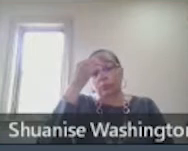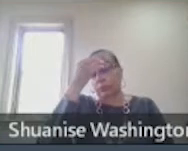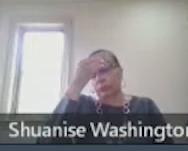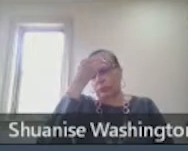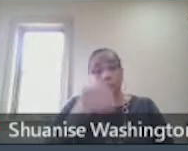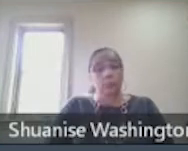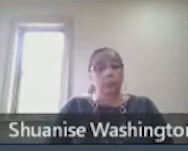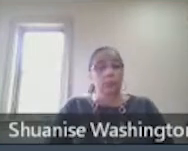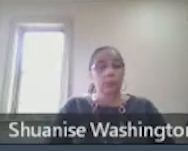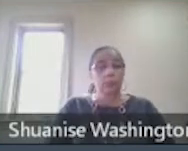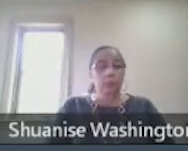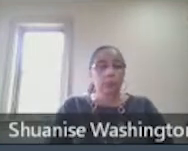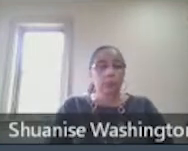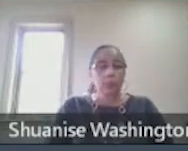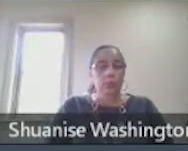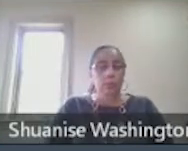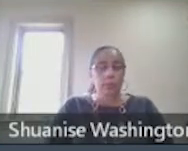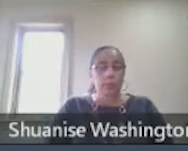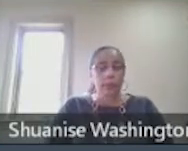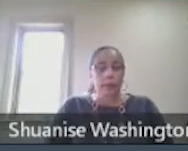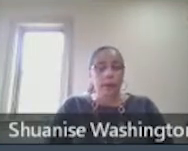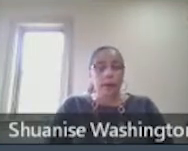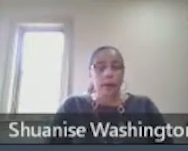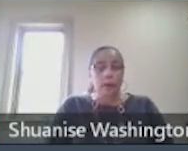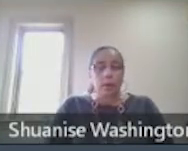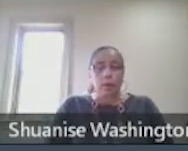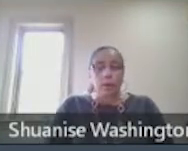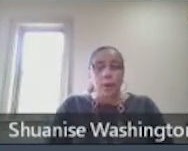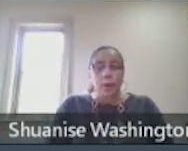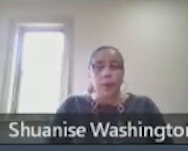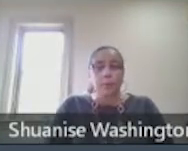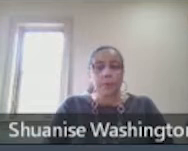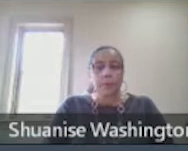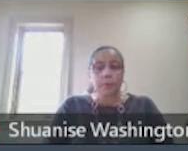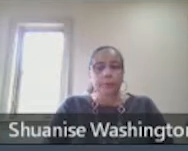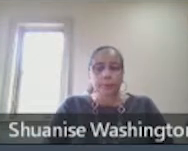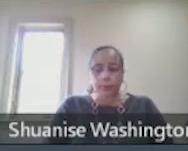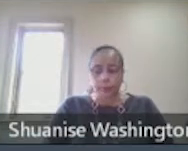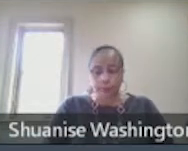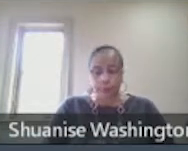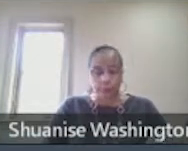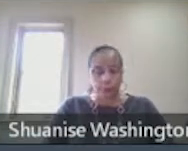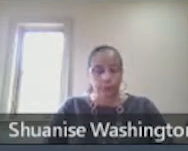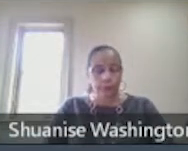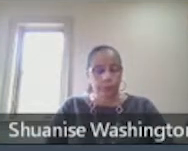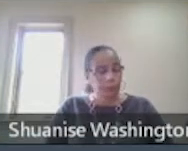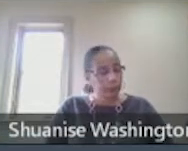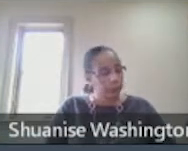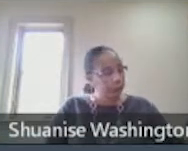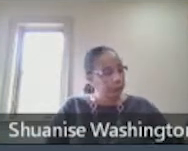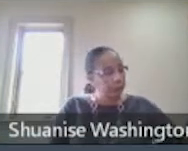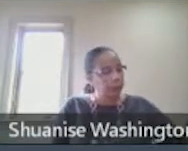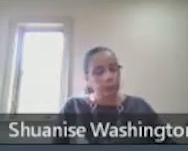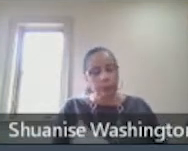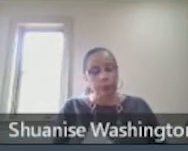are asking the applicant to provide more screening for the ground structures on the south and west sides